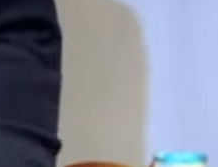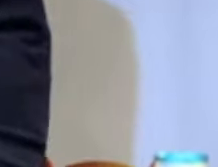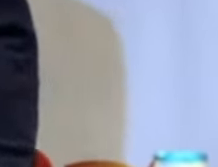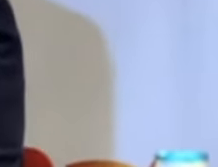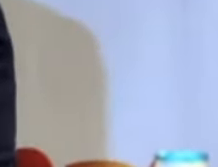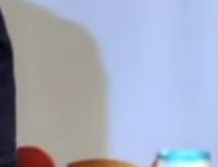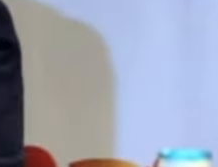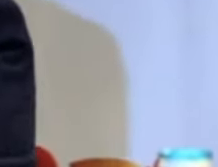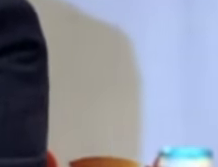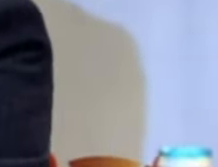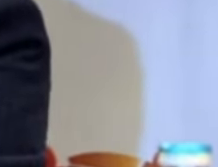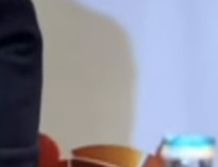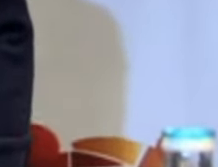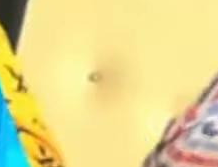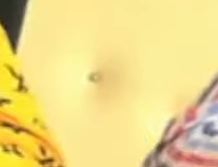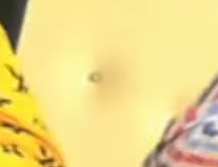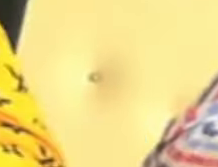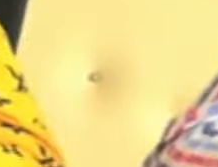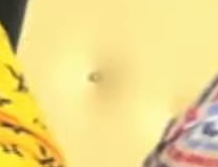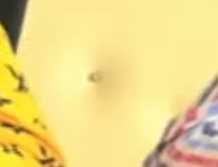bill limits.